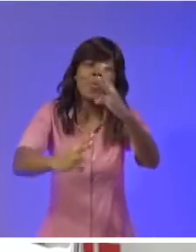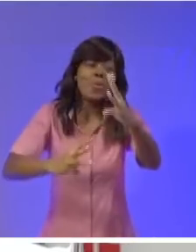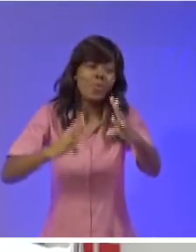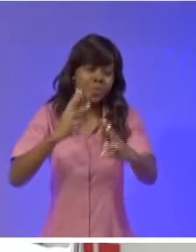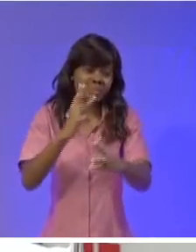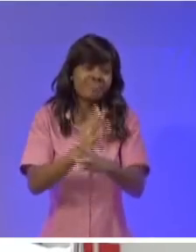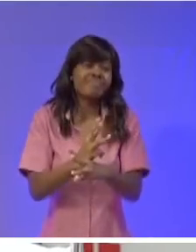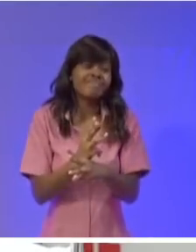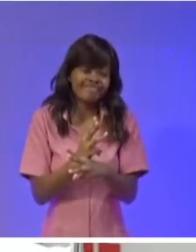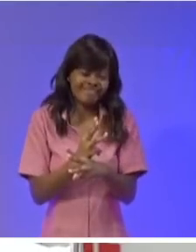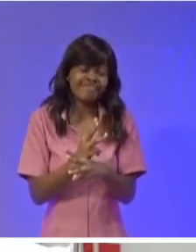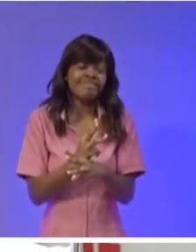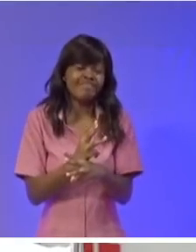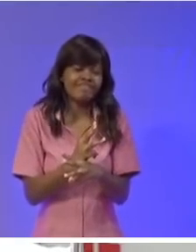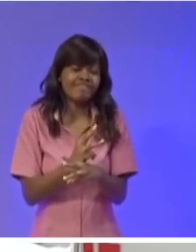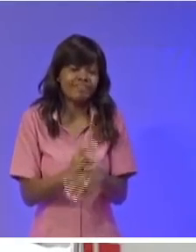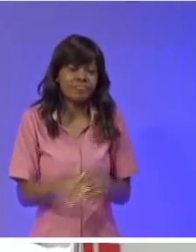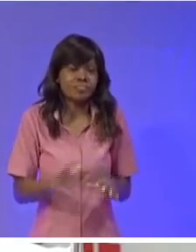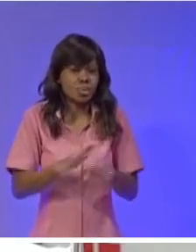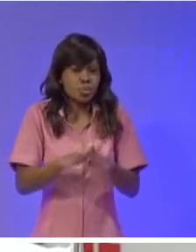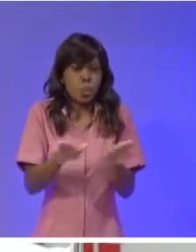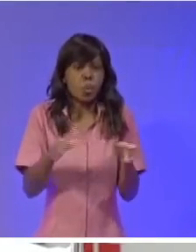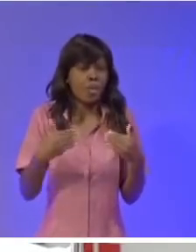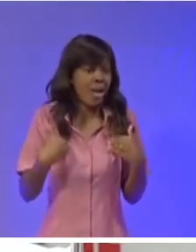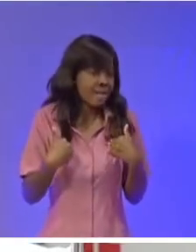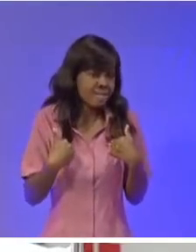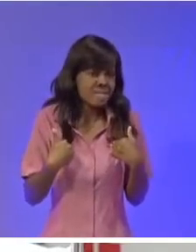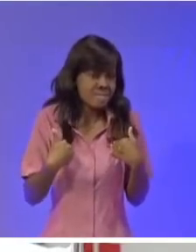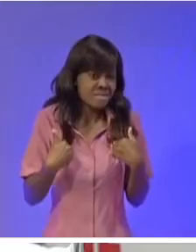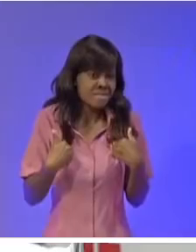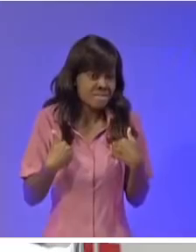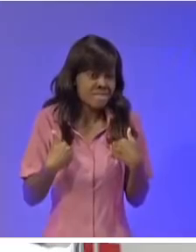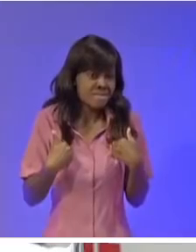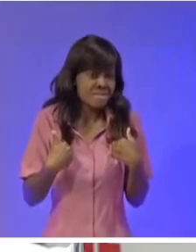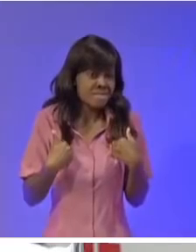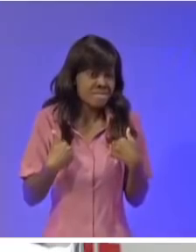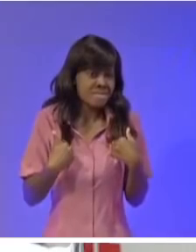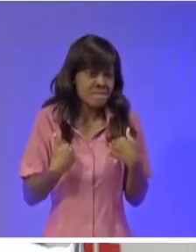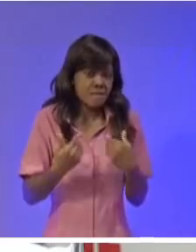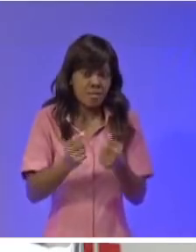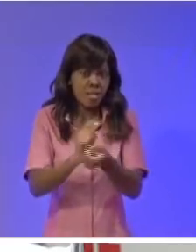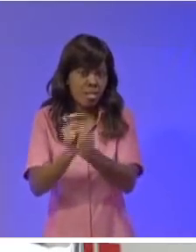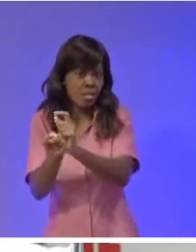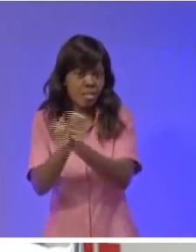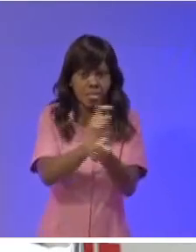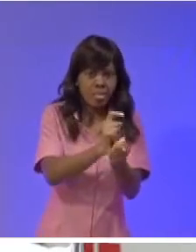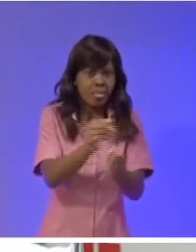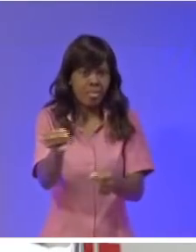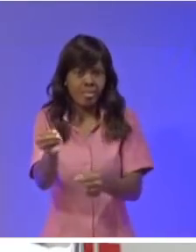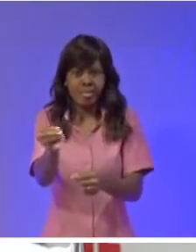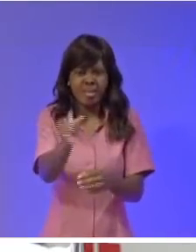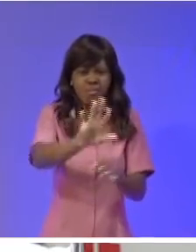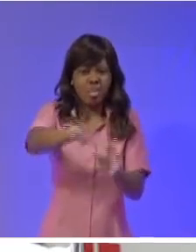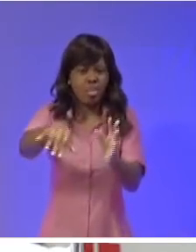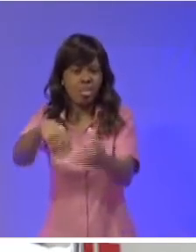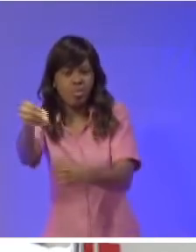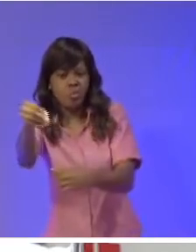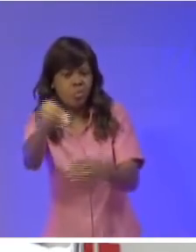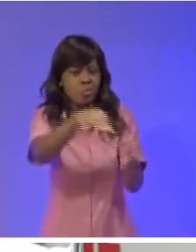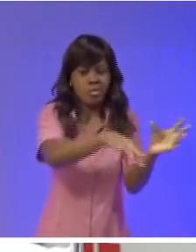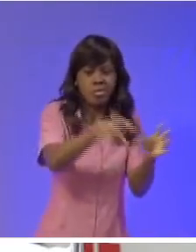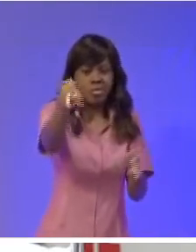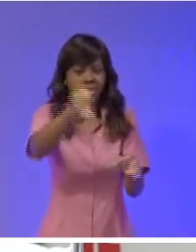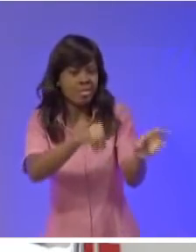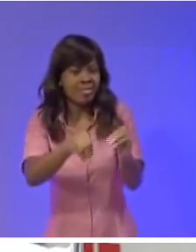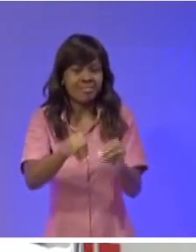and we don't have replacements for them, and that's why I continually ask the public to help us out by not congregating,